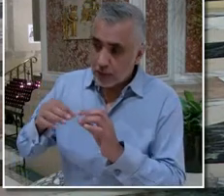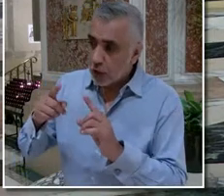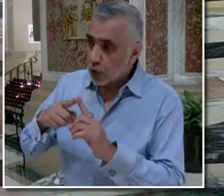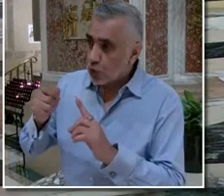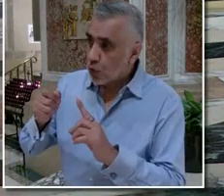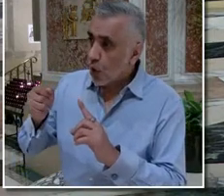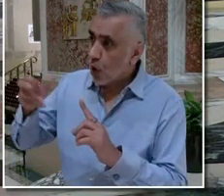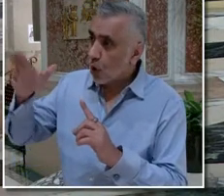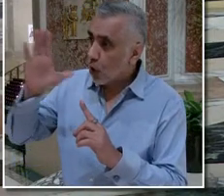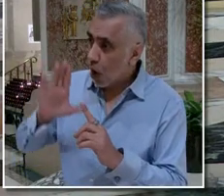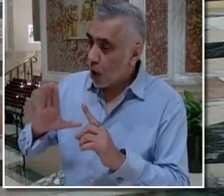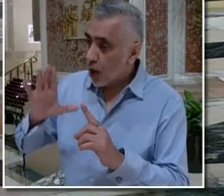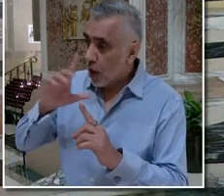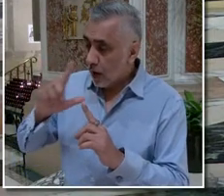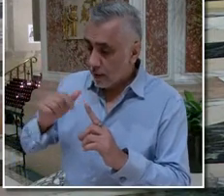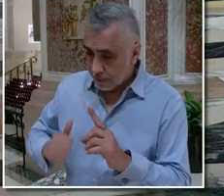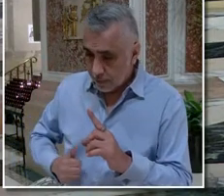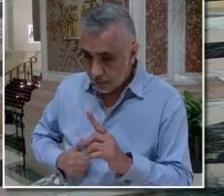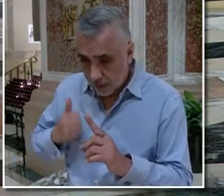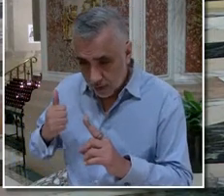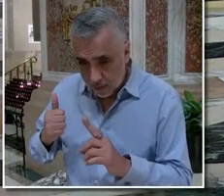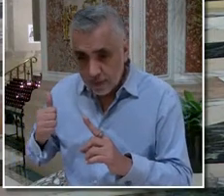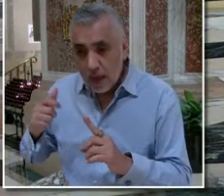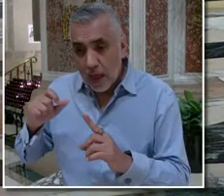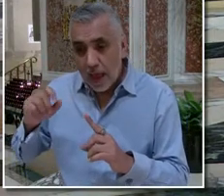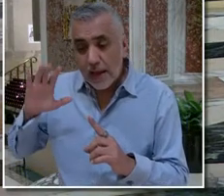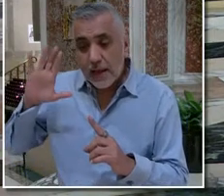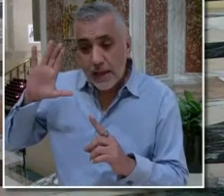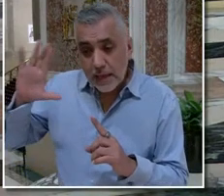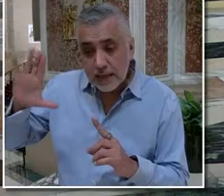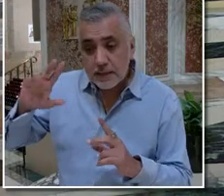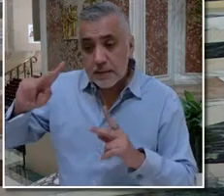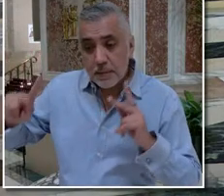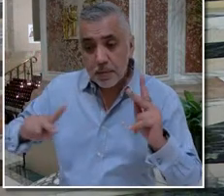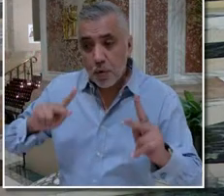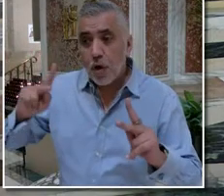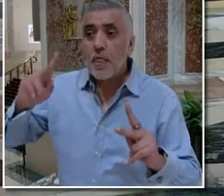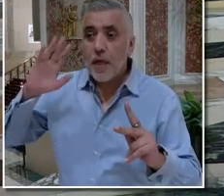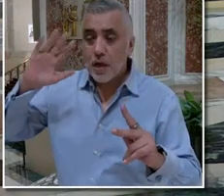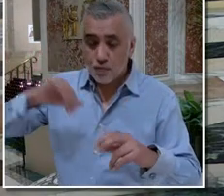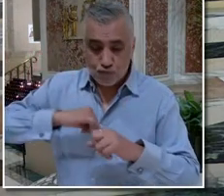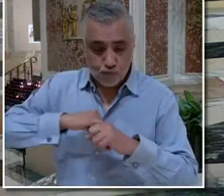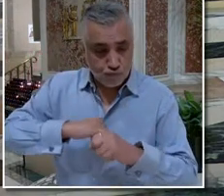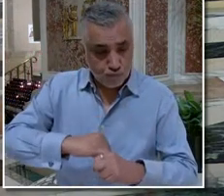la libertad y su pueblo que